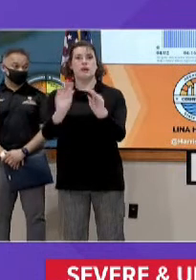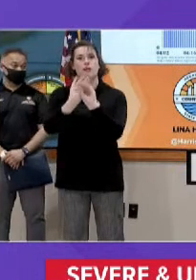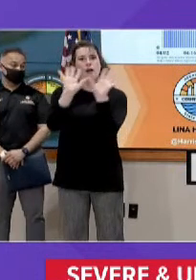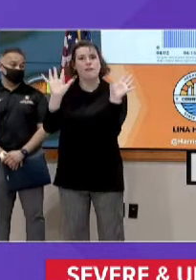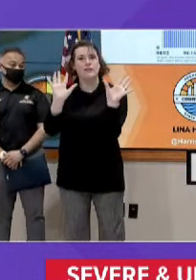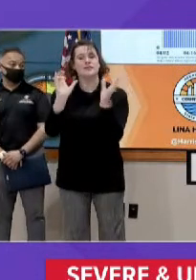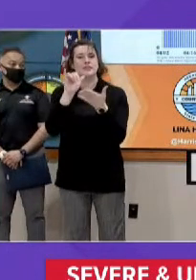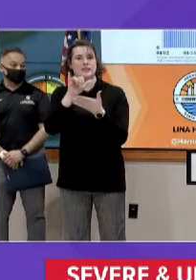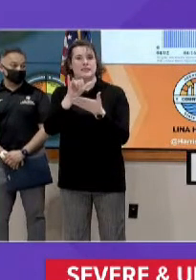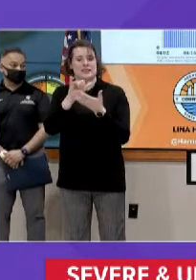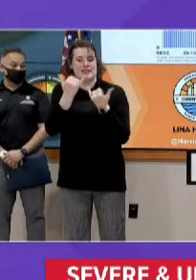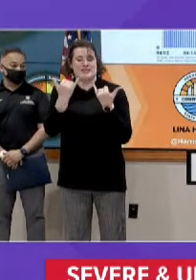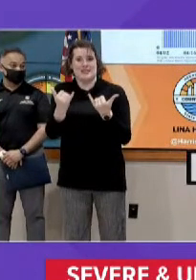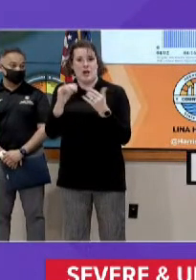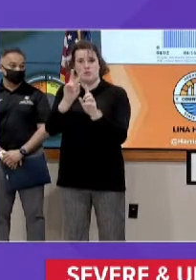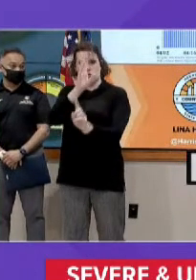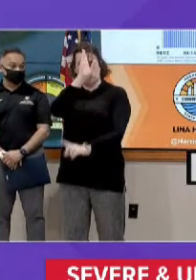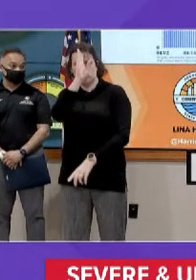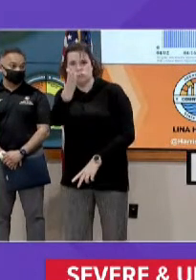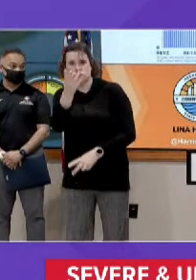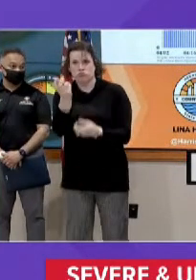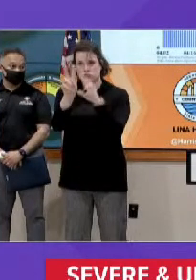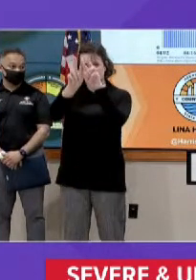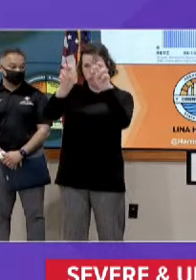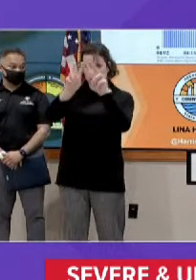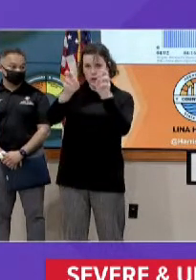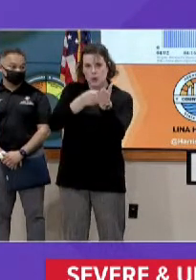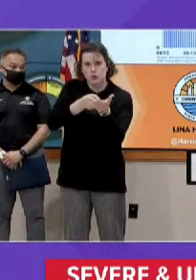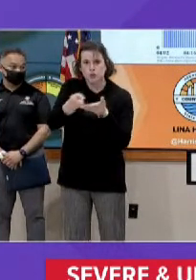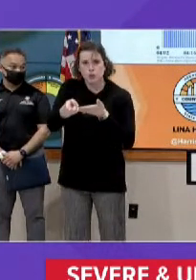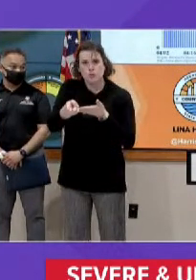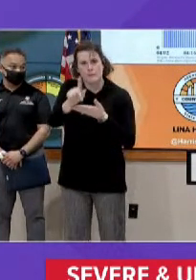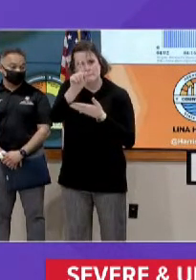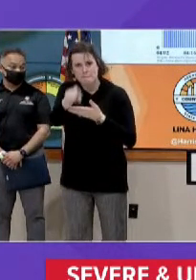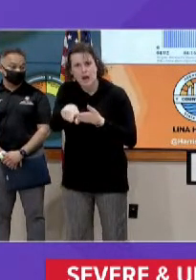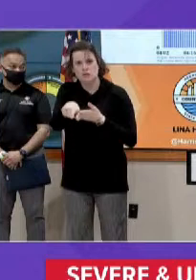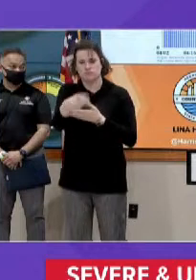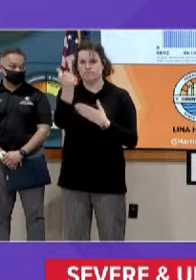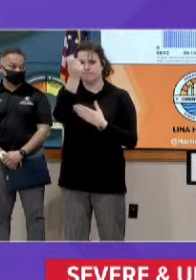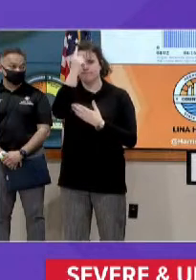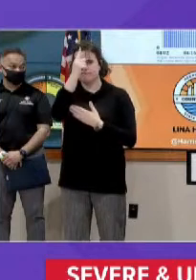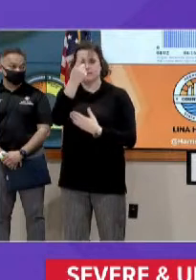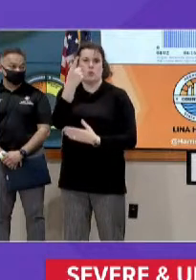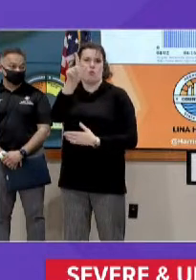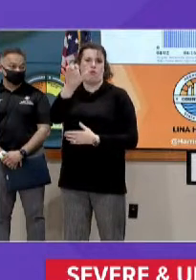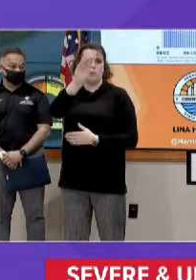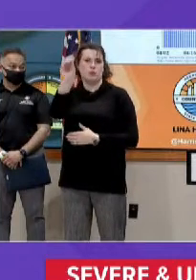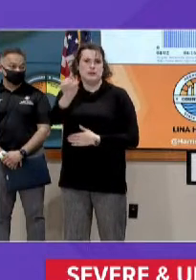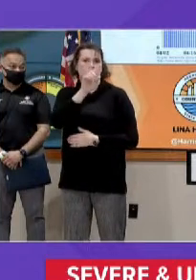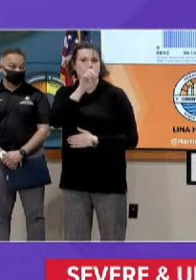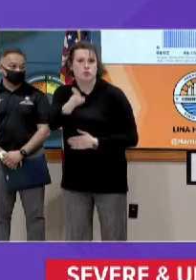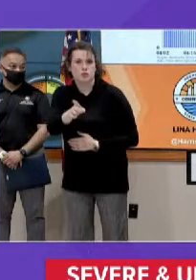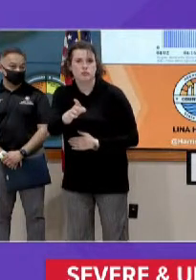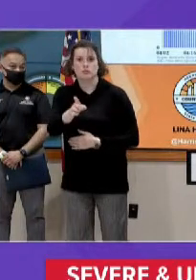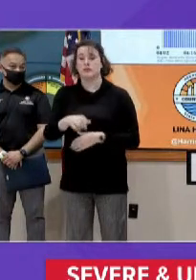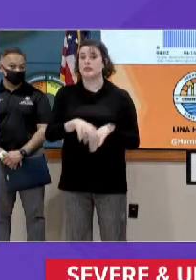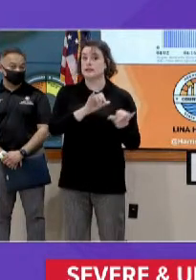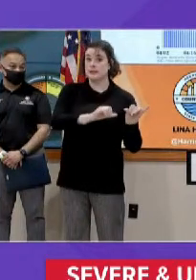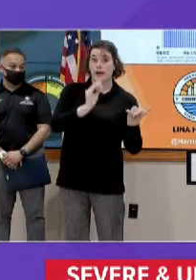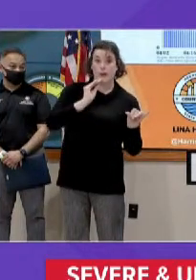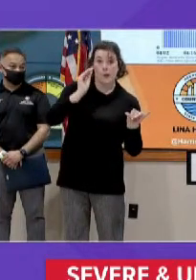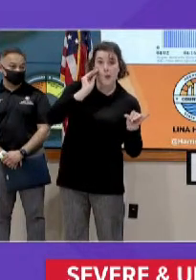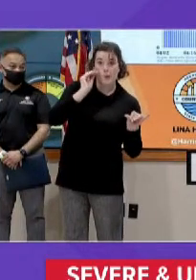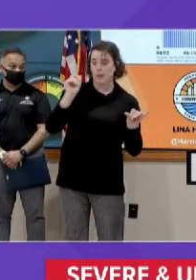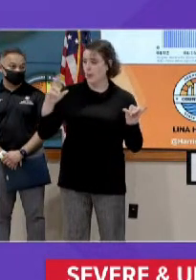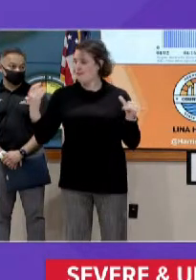It's time to look at the truth straight in the face and be real. Anything in between, staying home, or